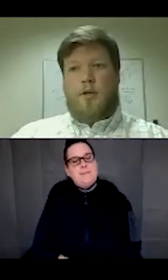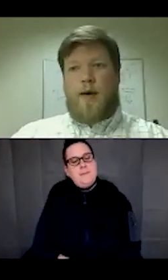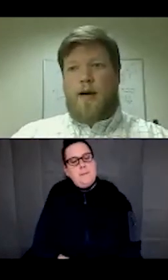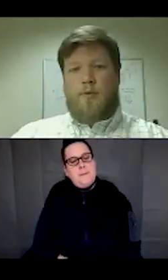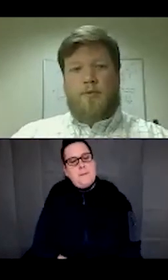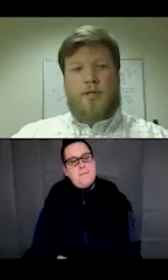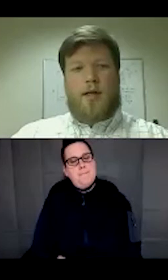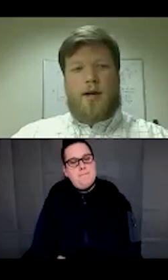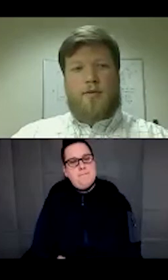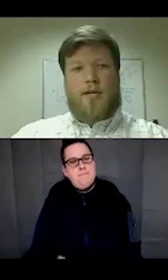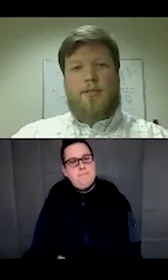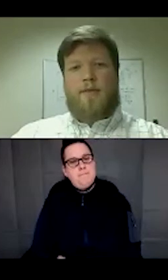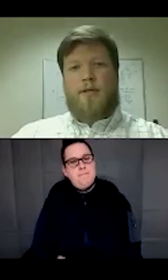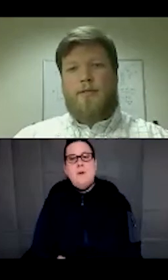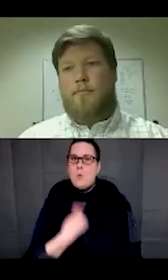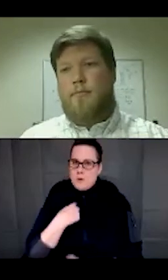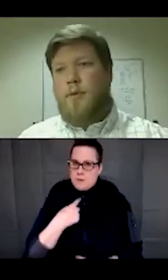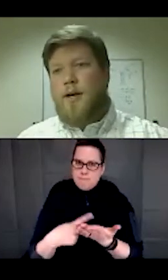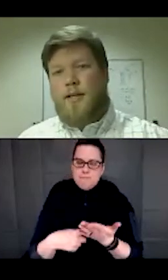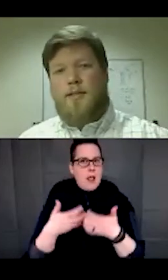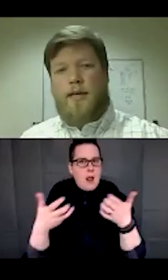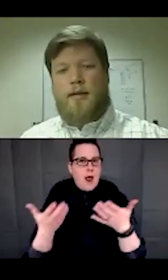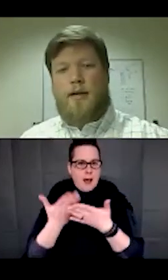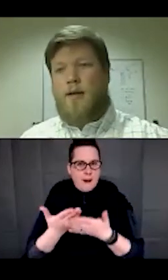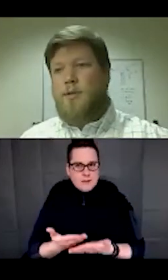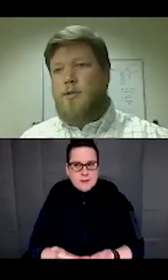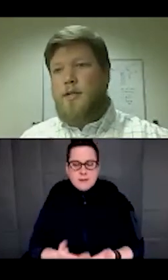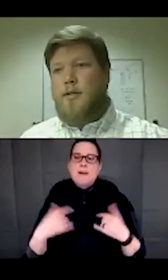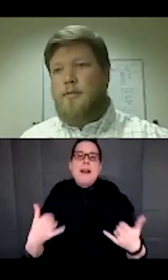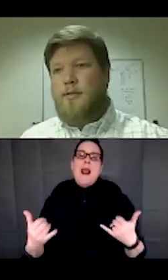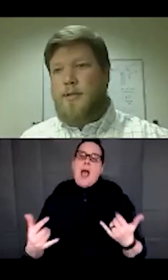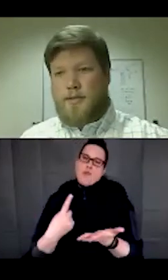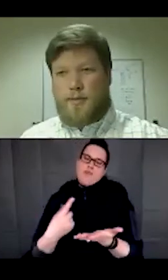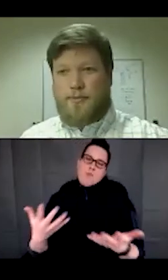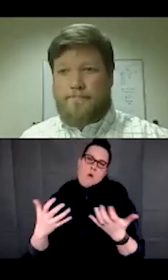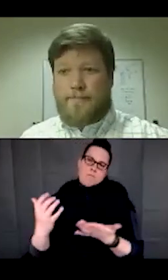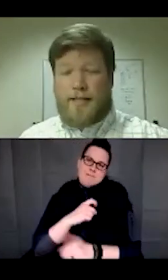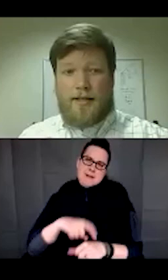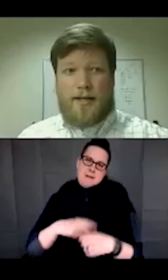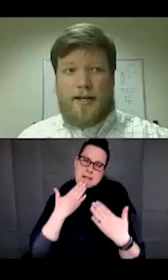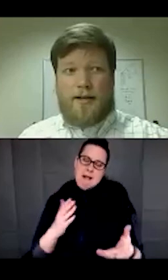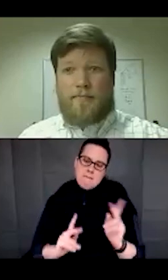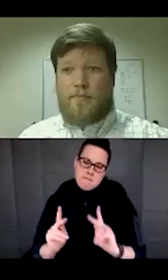So over a look back, we've looked at a lot of different types of evidence, but I'd like to take an opportunity to thank some people.